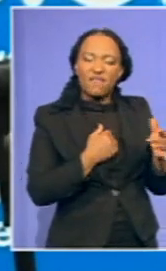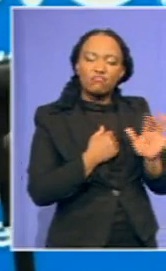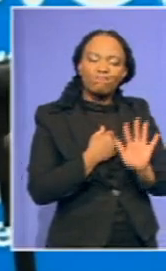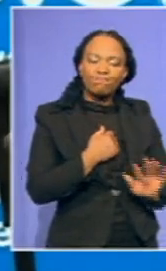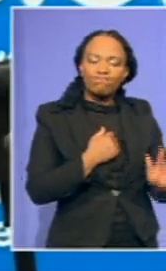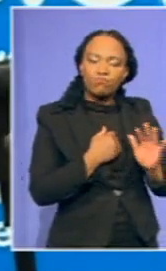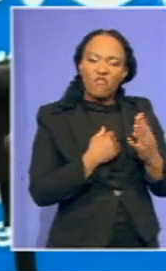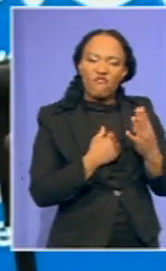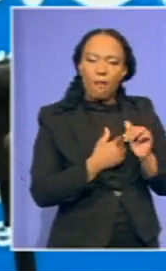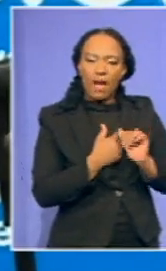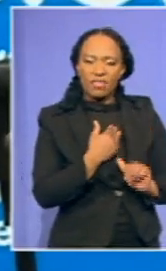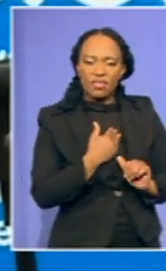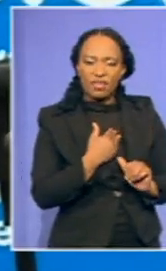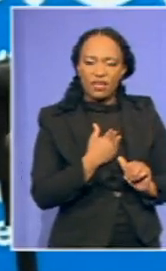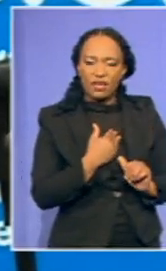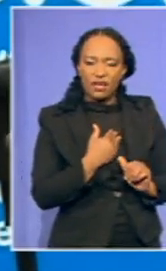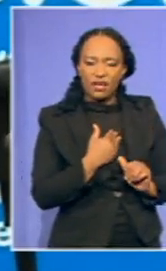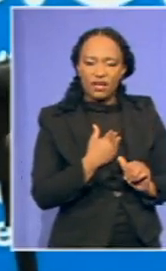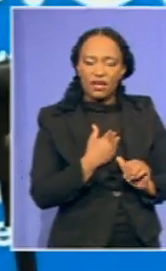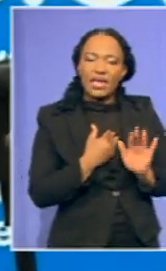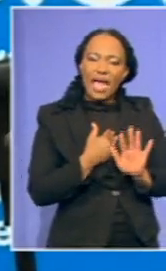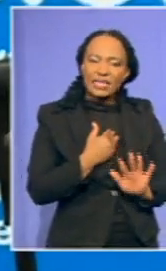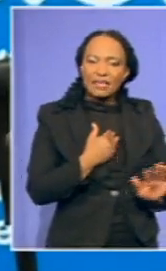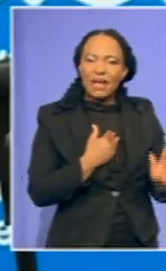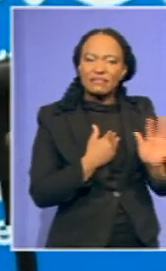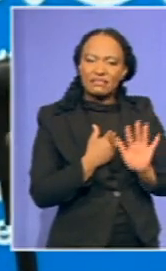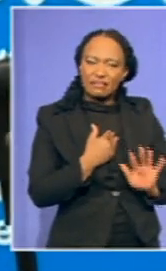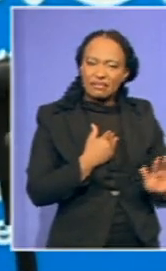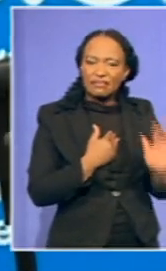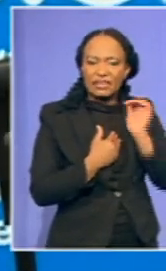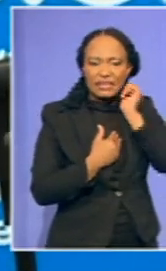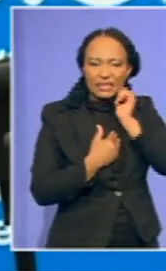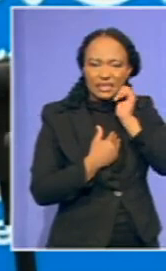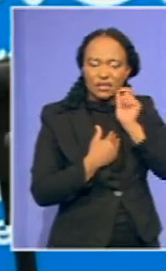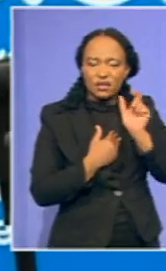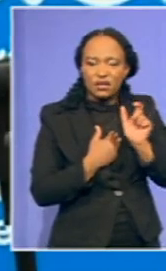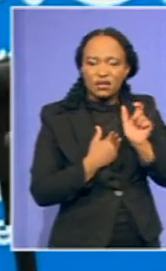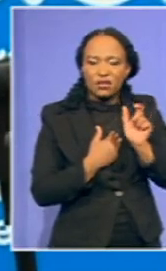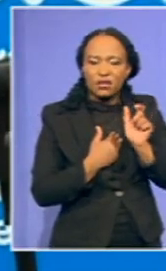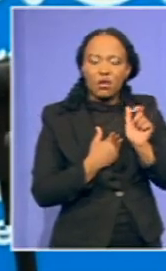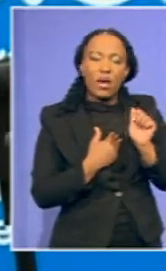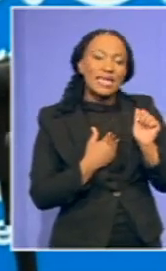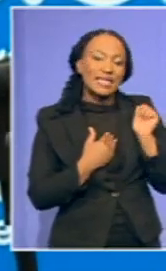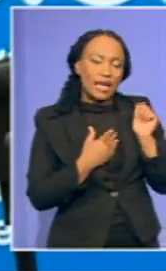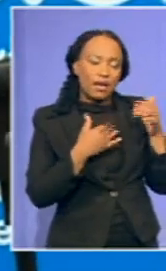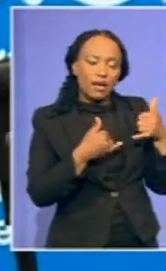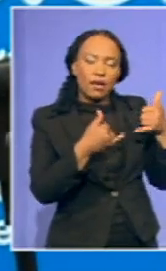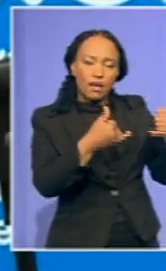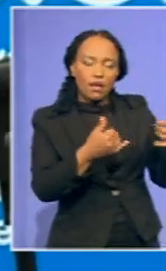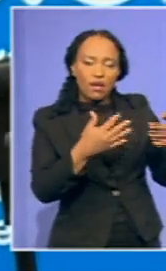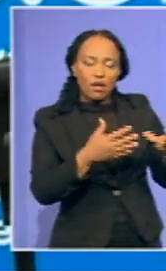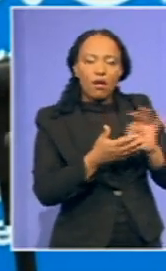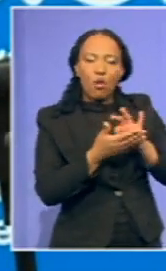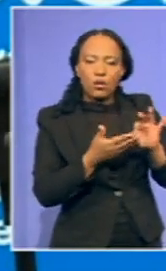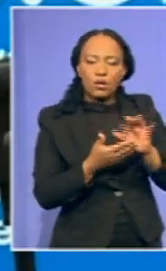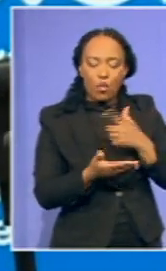months. I do apologize for using the word estimate. The contract is actually, the award was happened yesterday, and the contract is